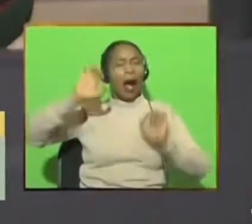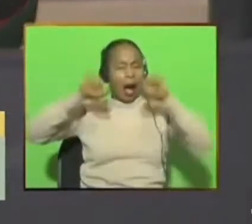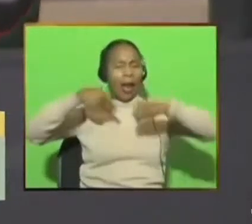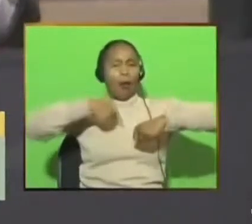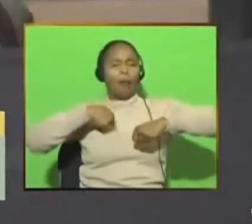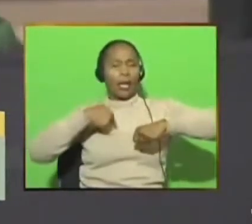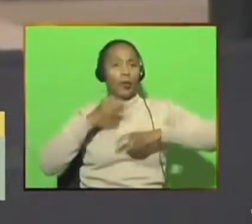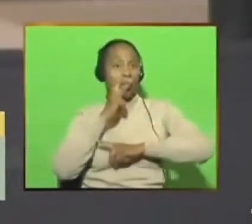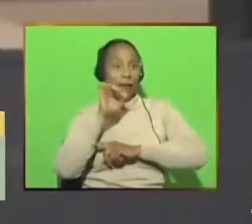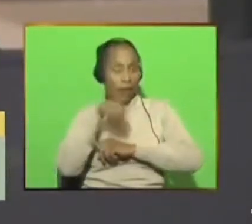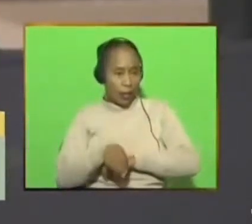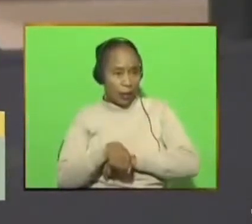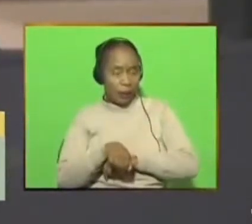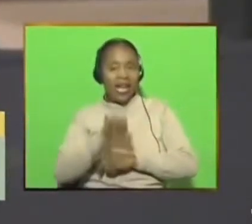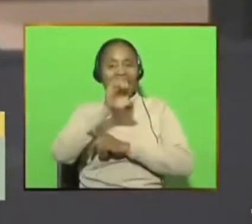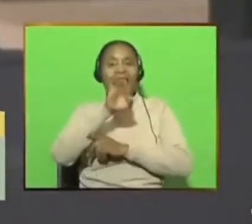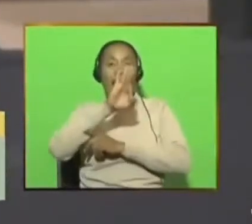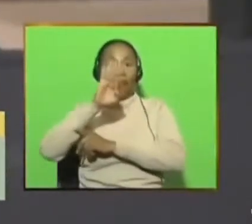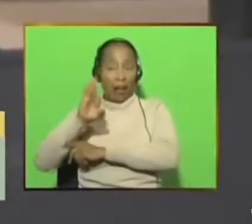nonetheless,